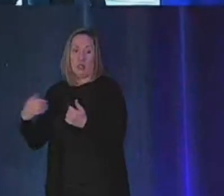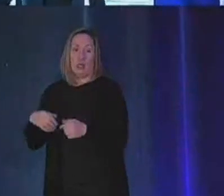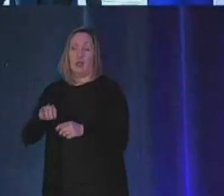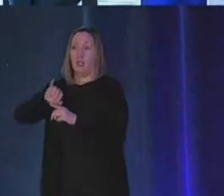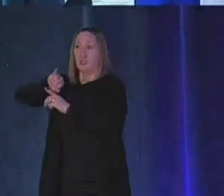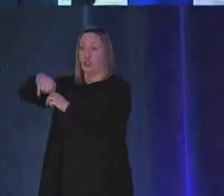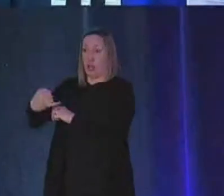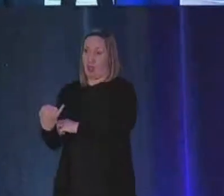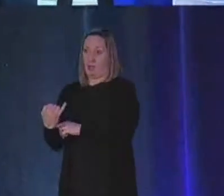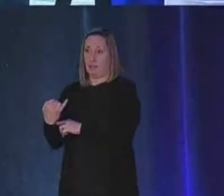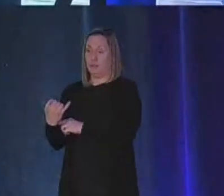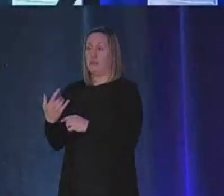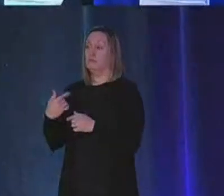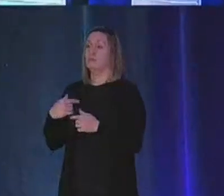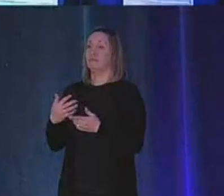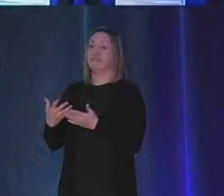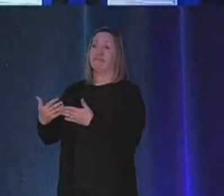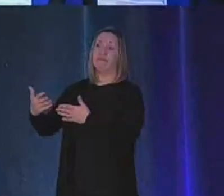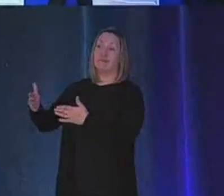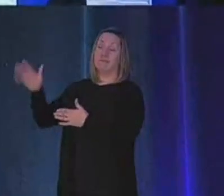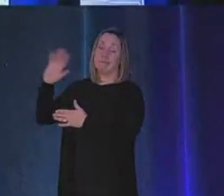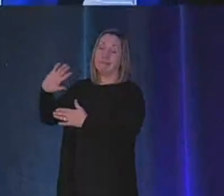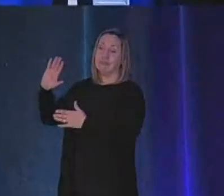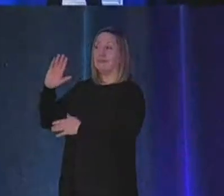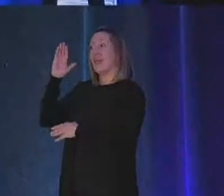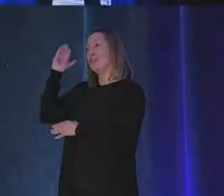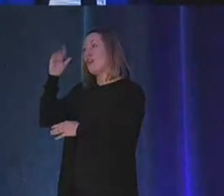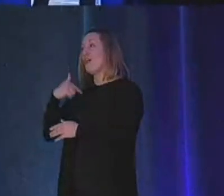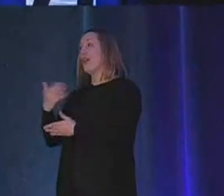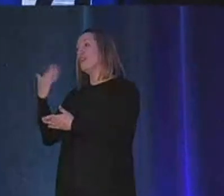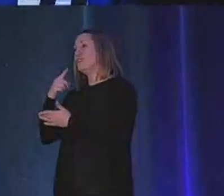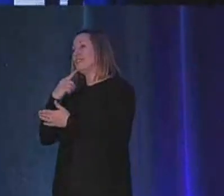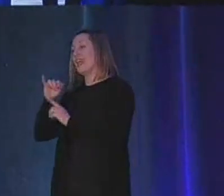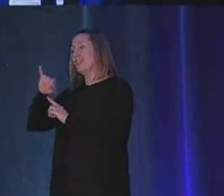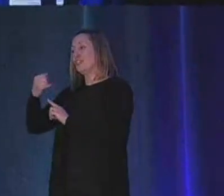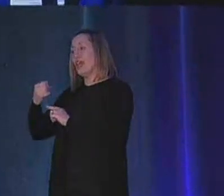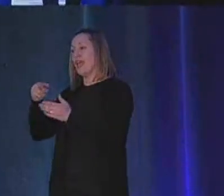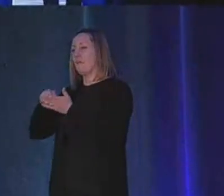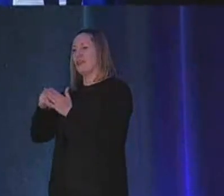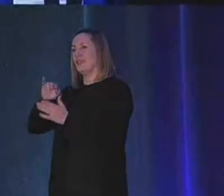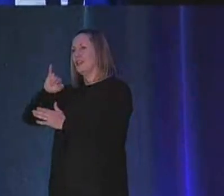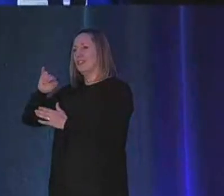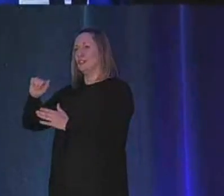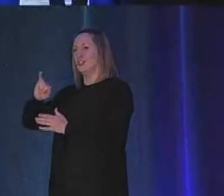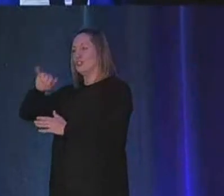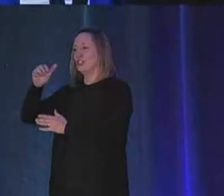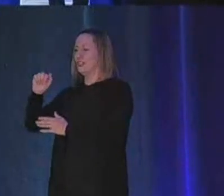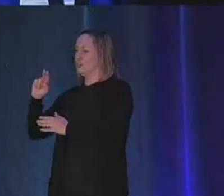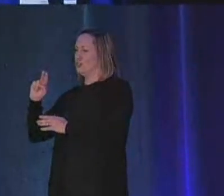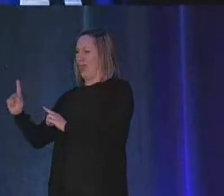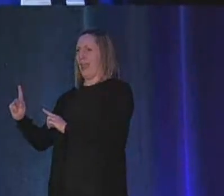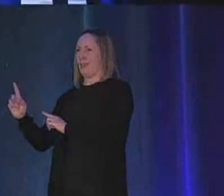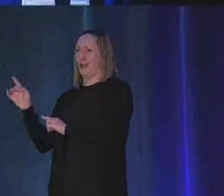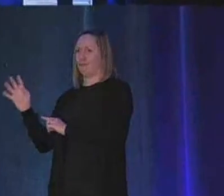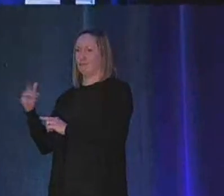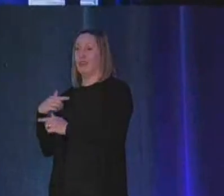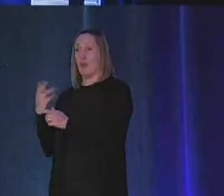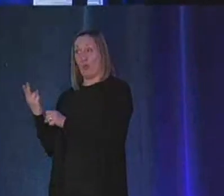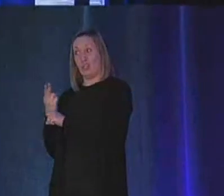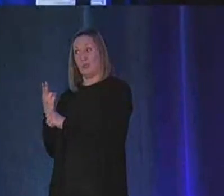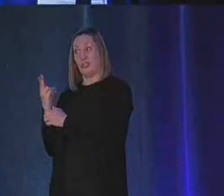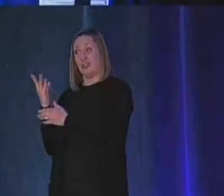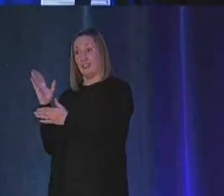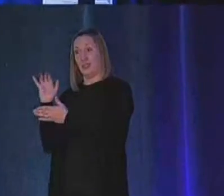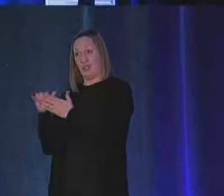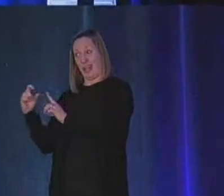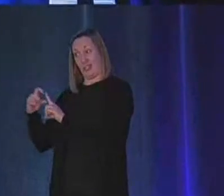letter J. So once upon a time, I gave this talk and I used to say like J stands for jank, because that was actually a term that we used to use.